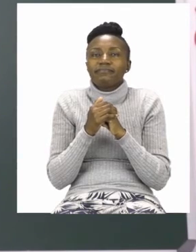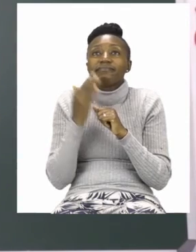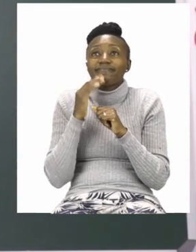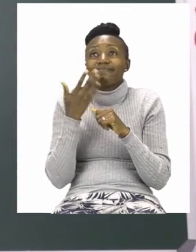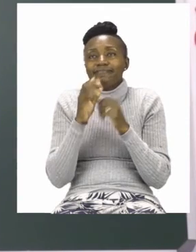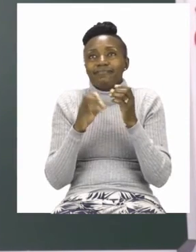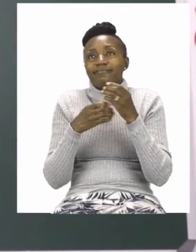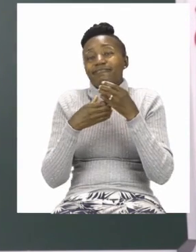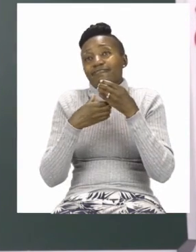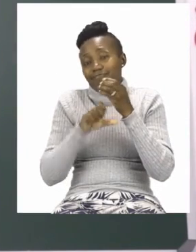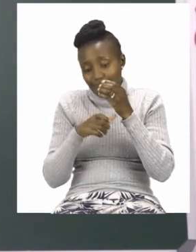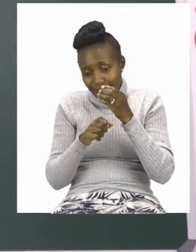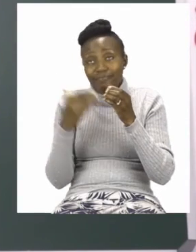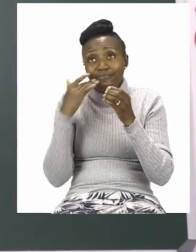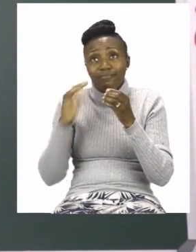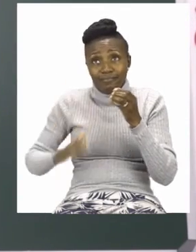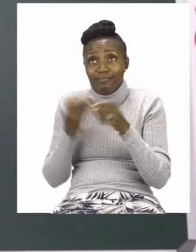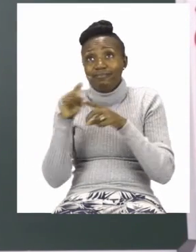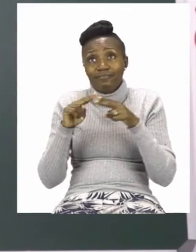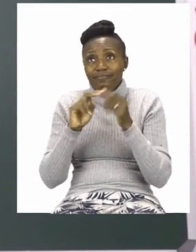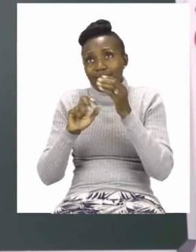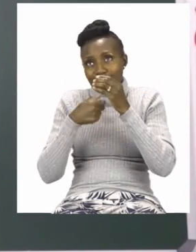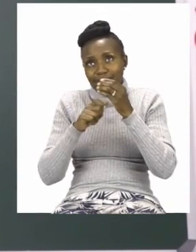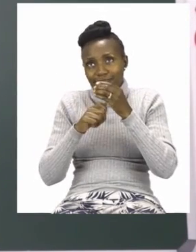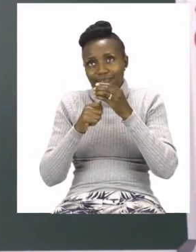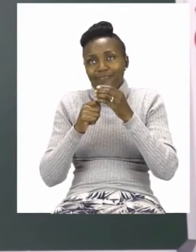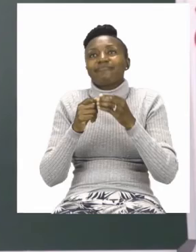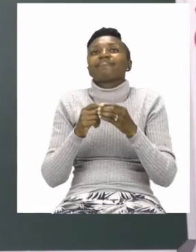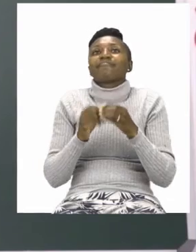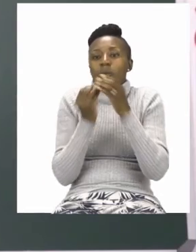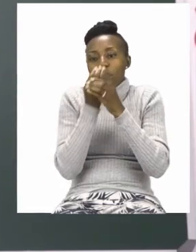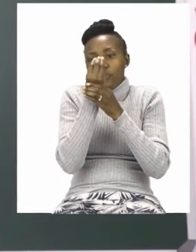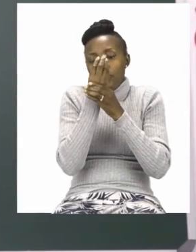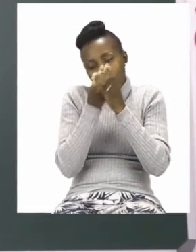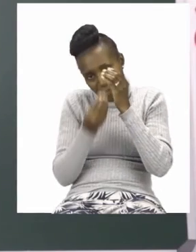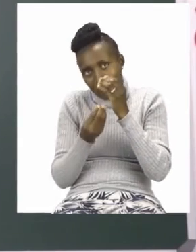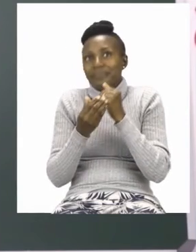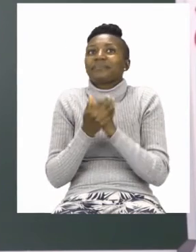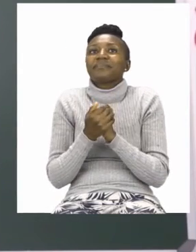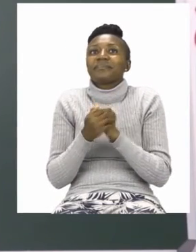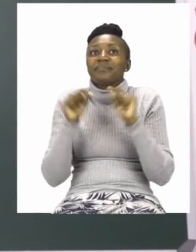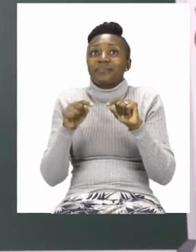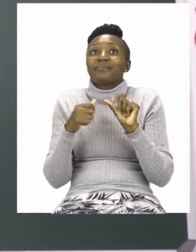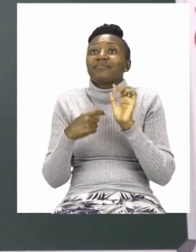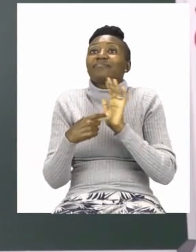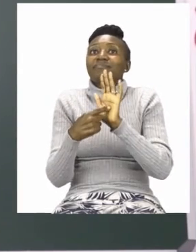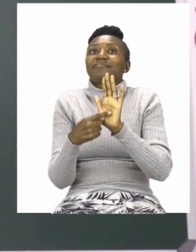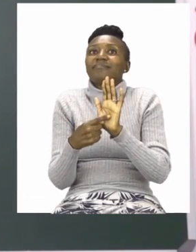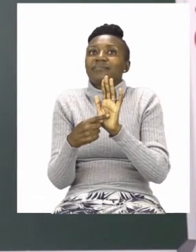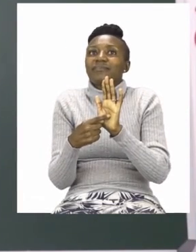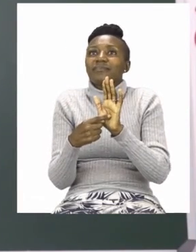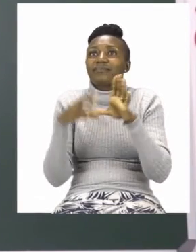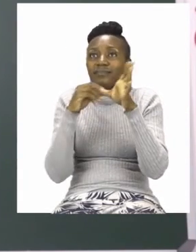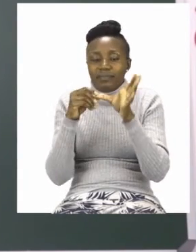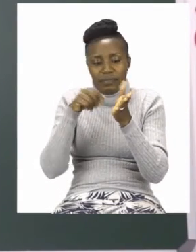it up, and when I'm done, I roll it down. So right now, I'm going to take a leaf, and then I'm